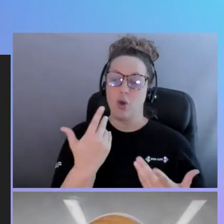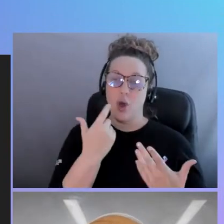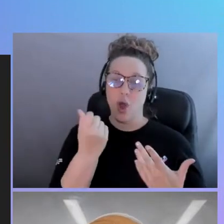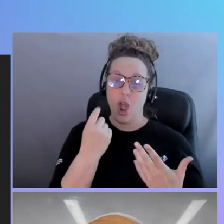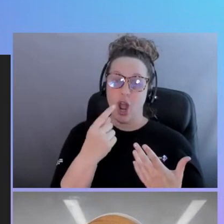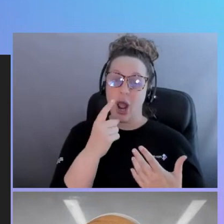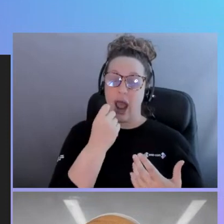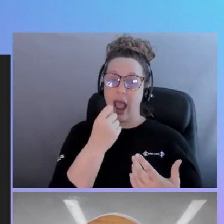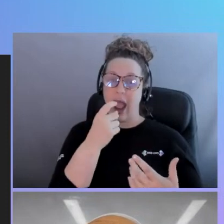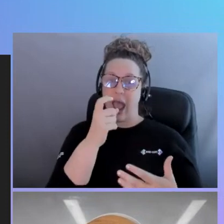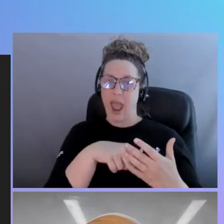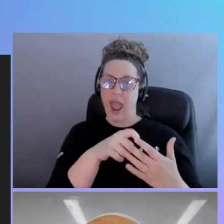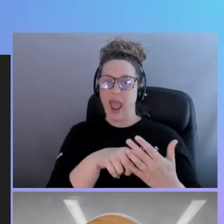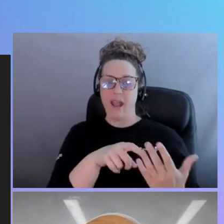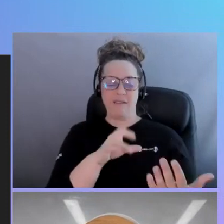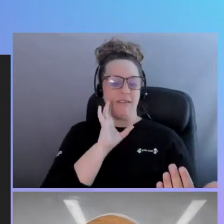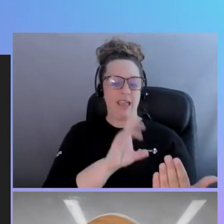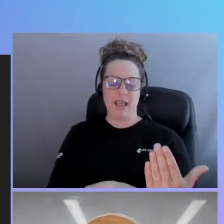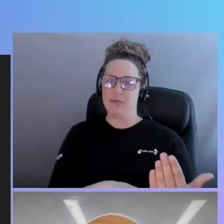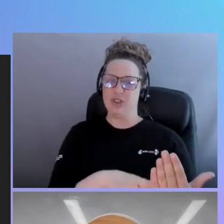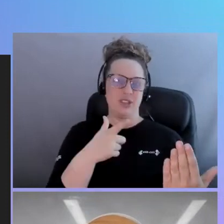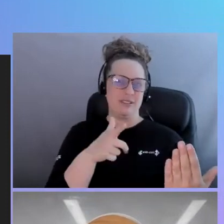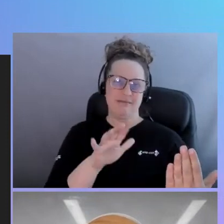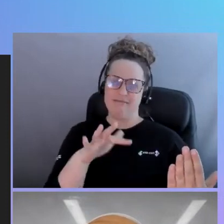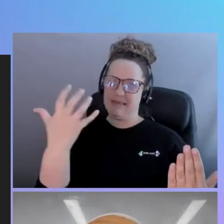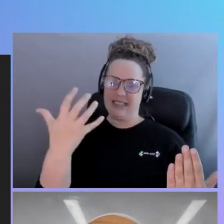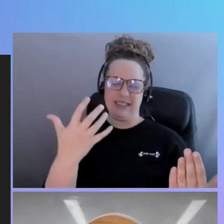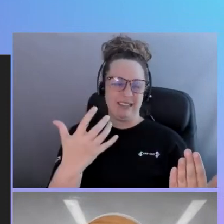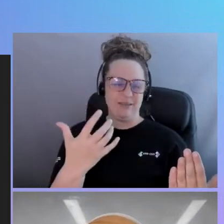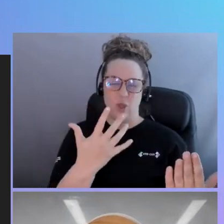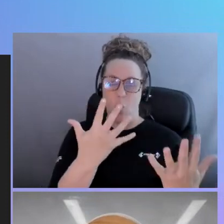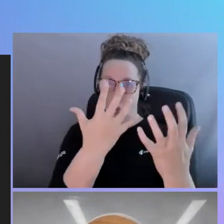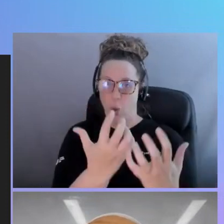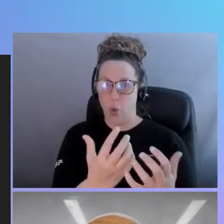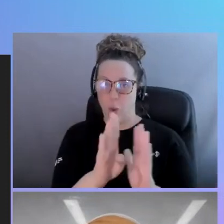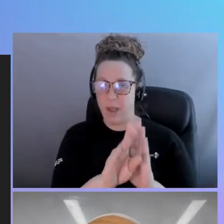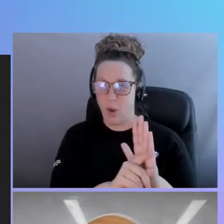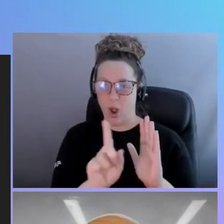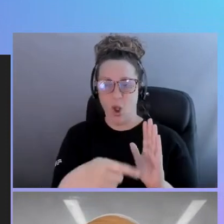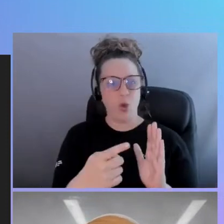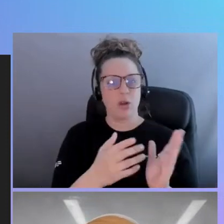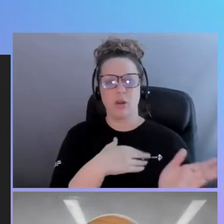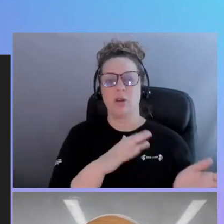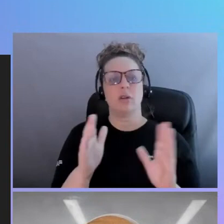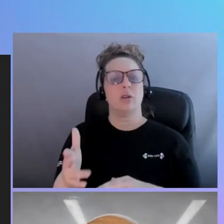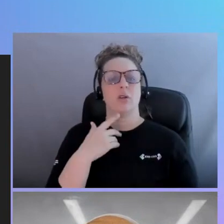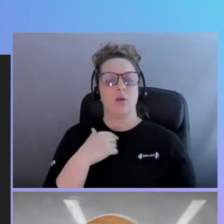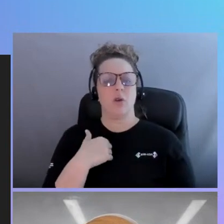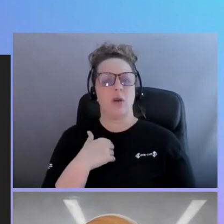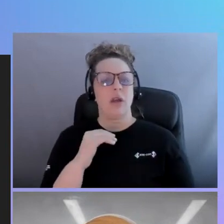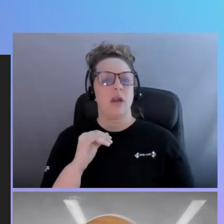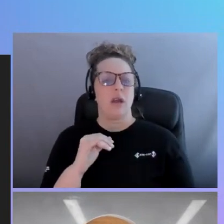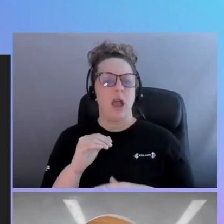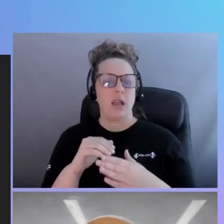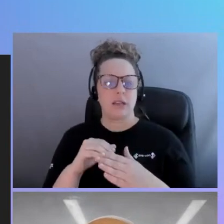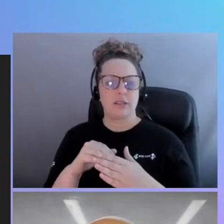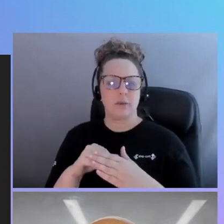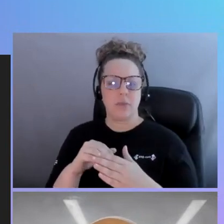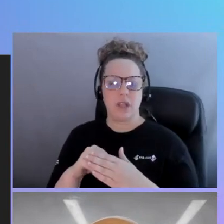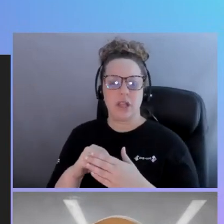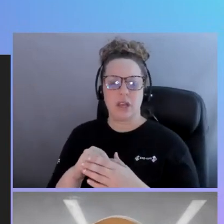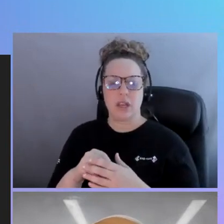images as well, so they didn't look very well. So there's a property called accessibility ignores invert colors that you can apply